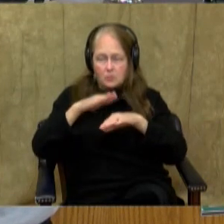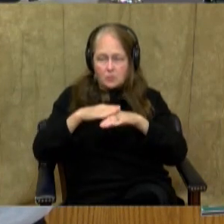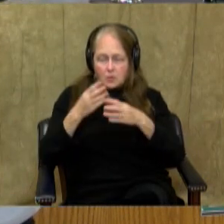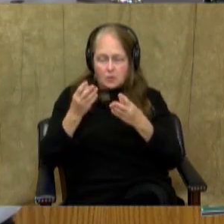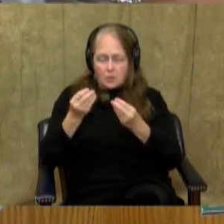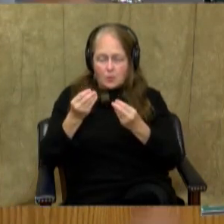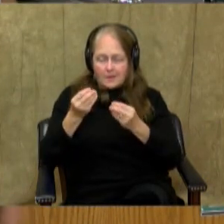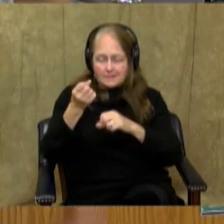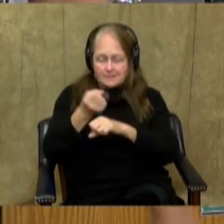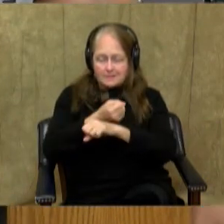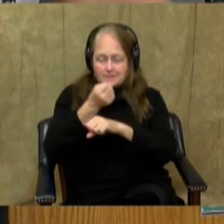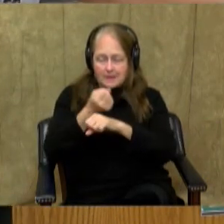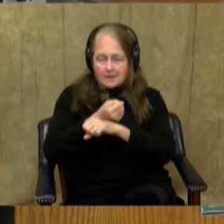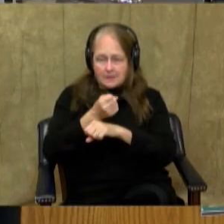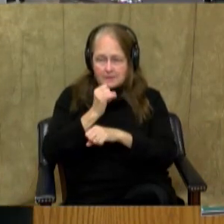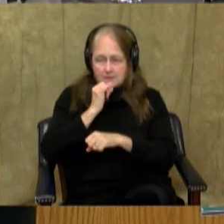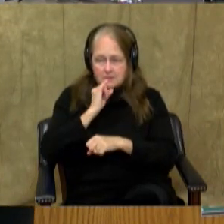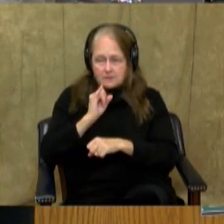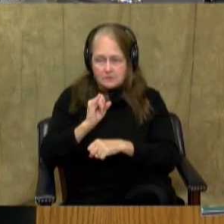wet sand is.